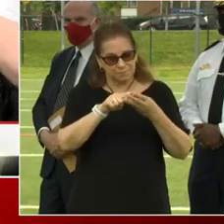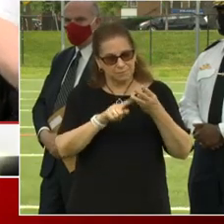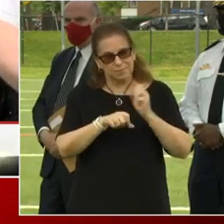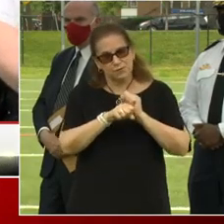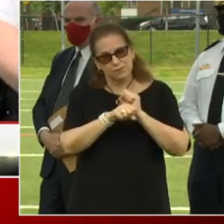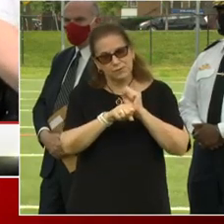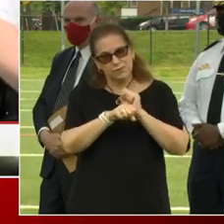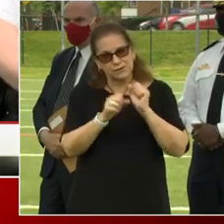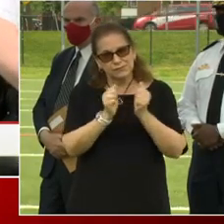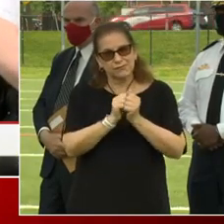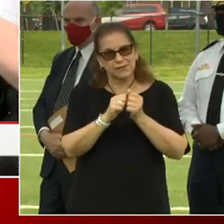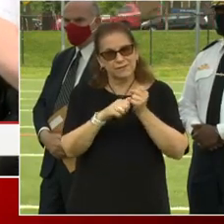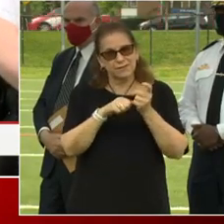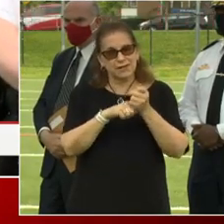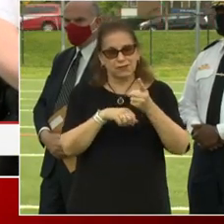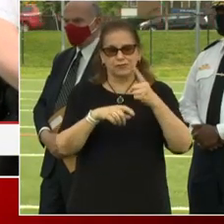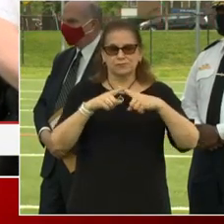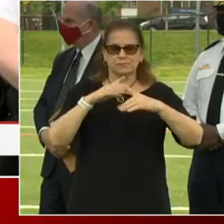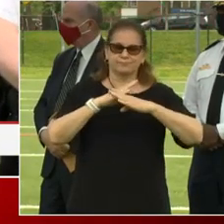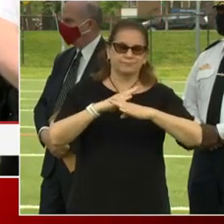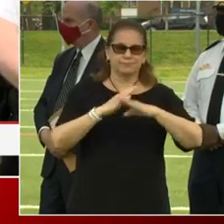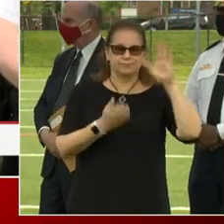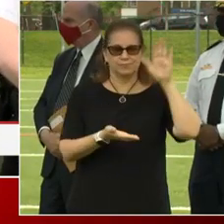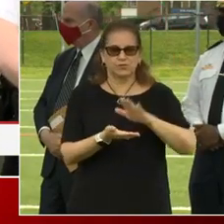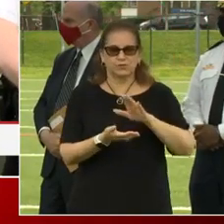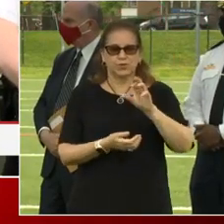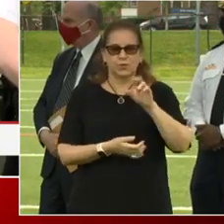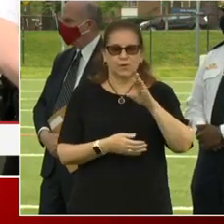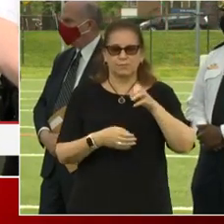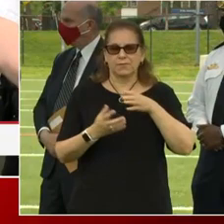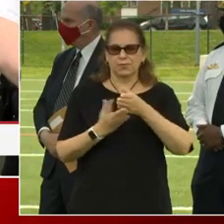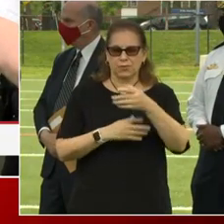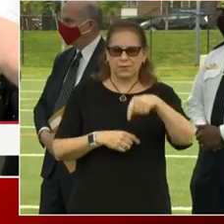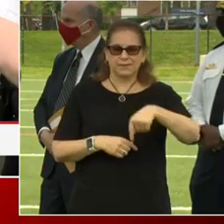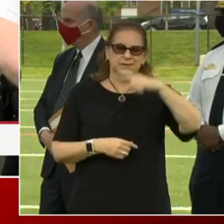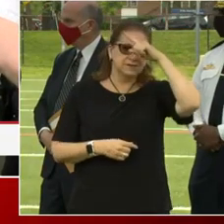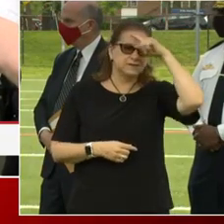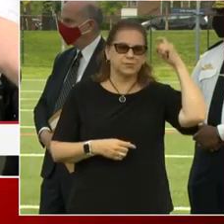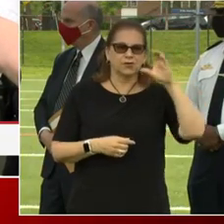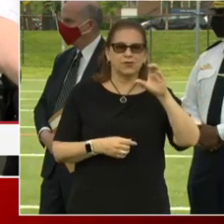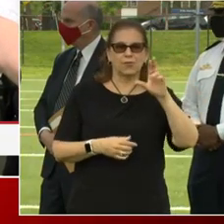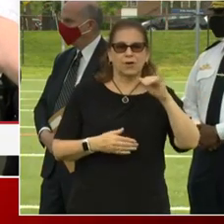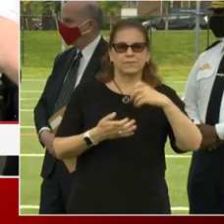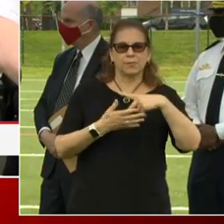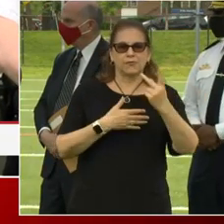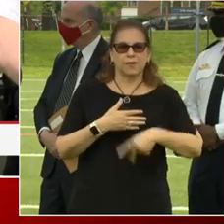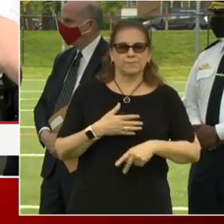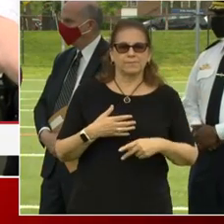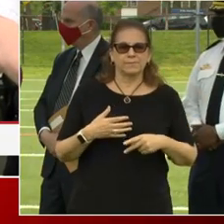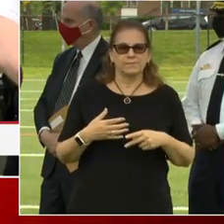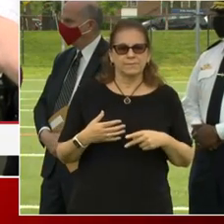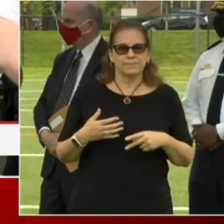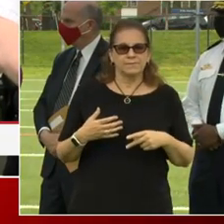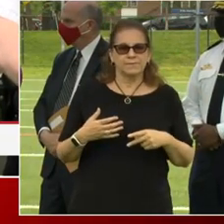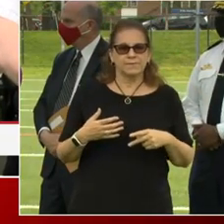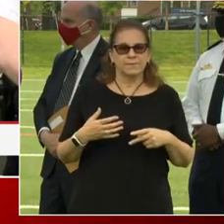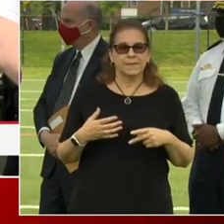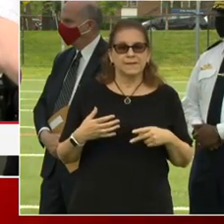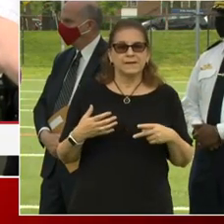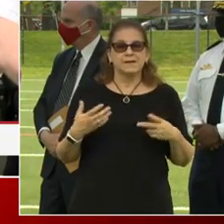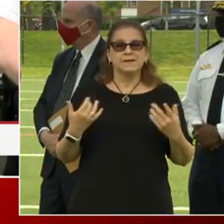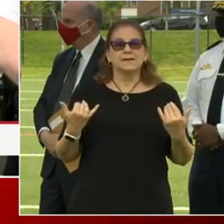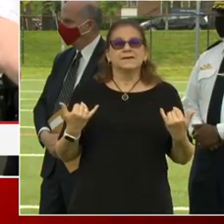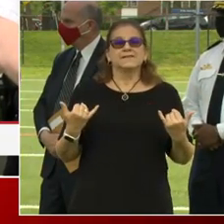on the Summer Crime Initiative. We know, unfortunately, that summer sometimes